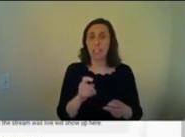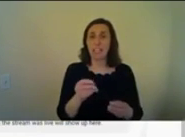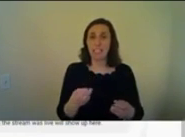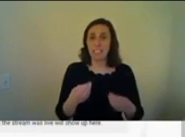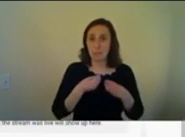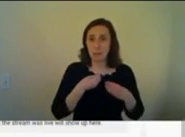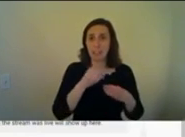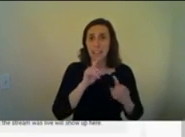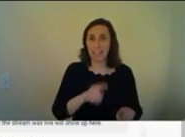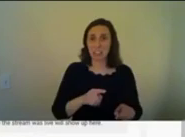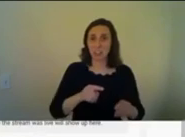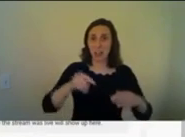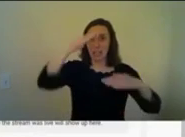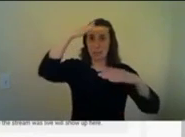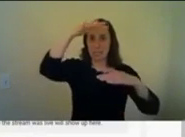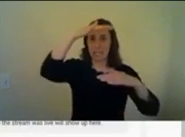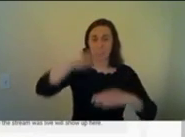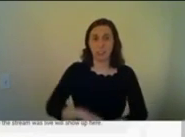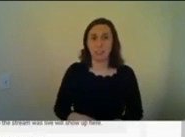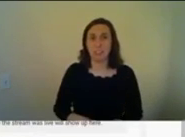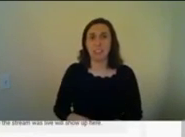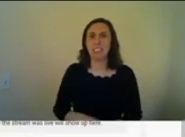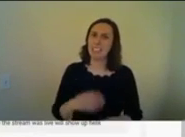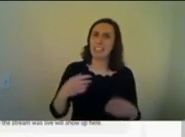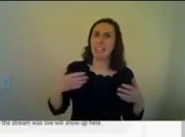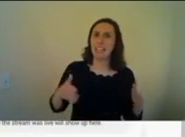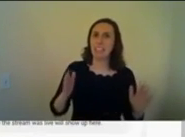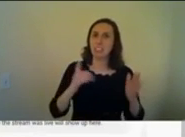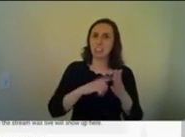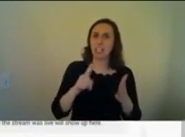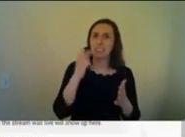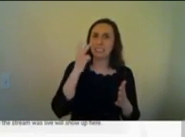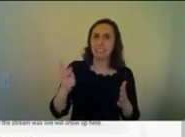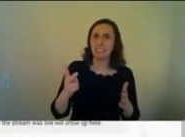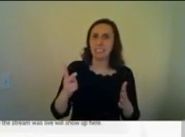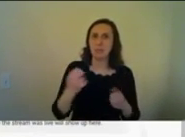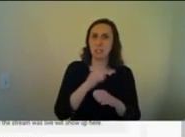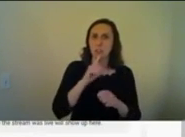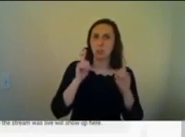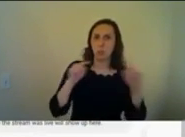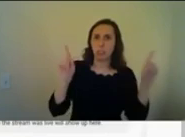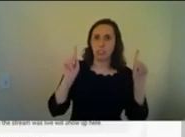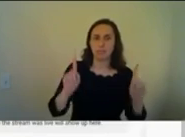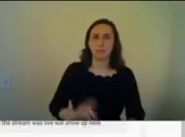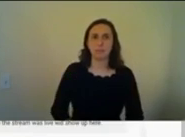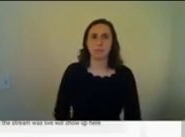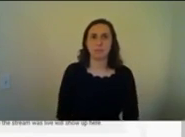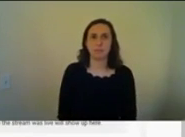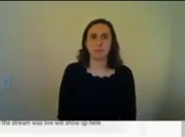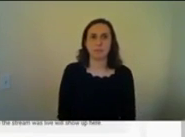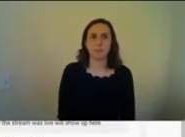working. So I get, I'll write it on the bottom and then scroll up, x squared plus 1 was my